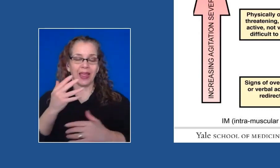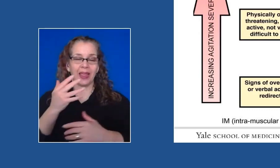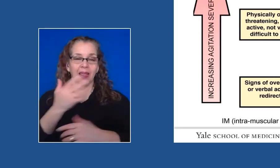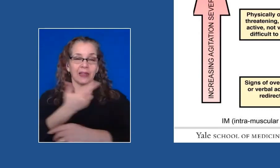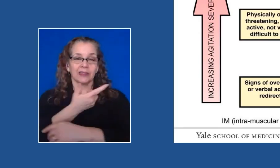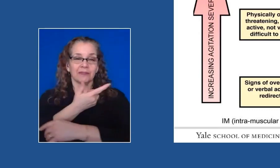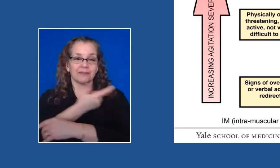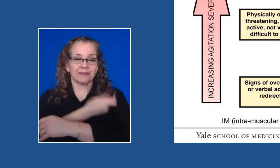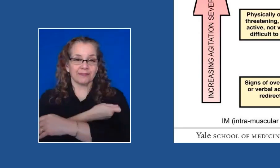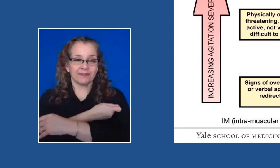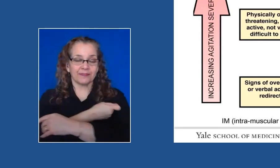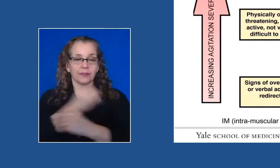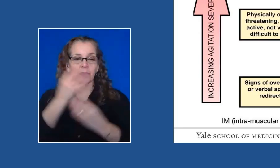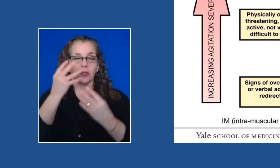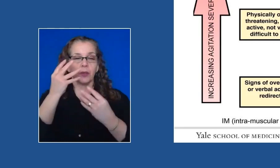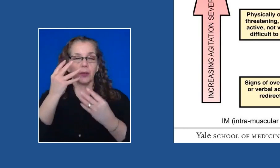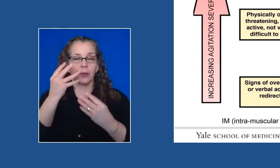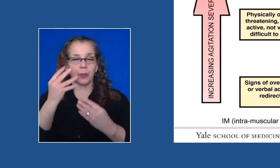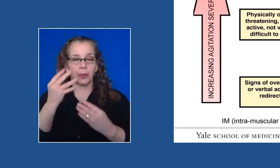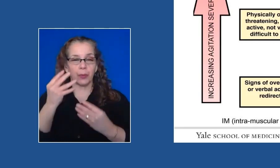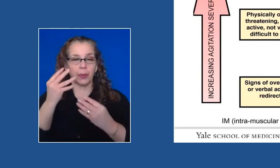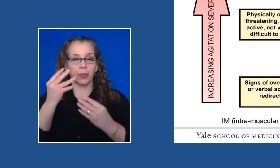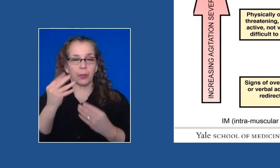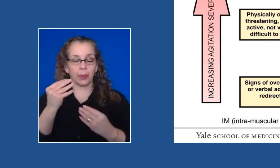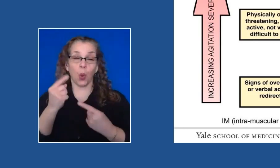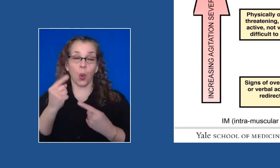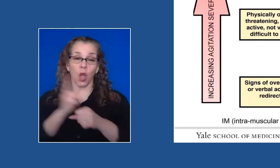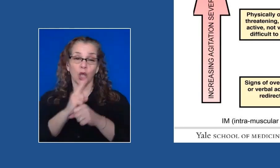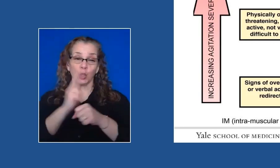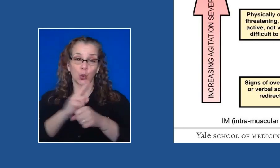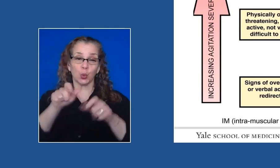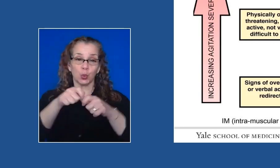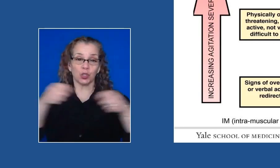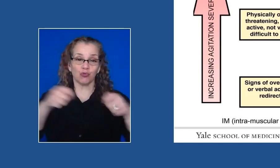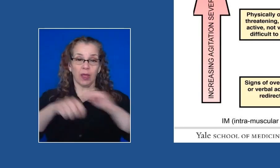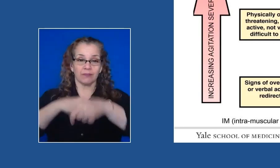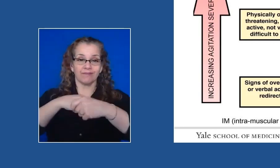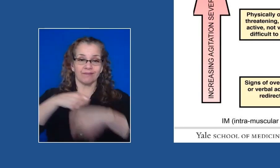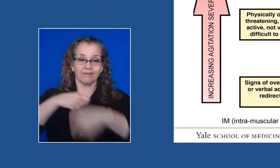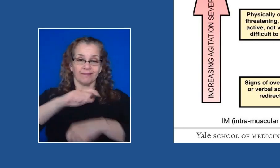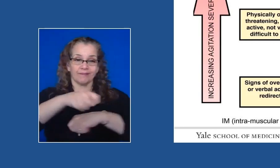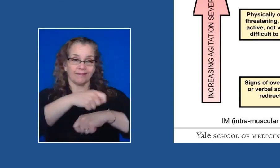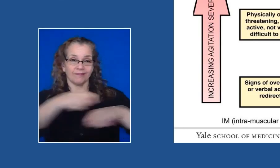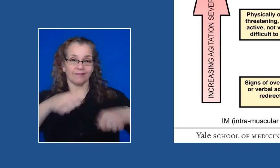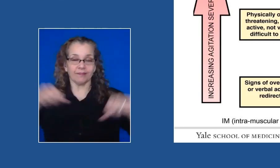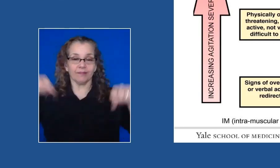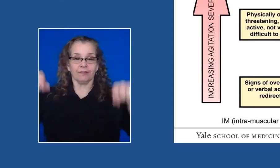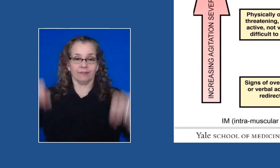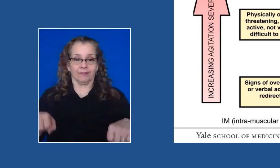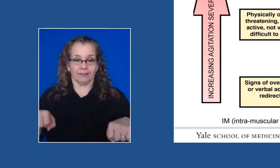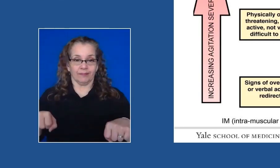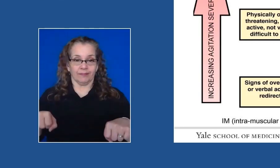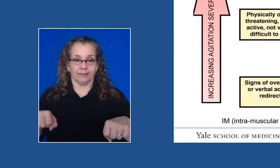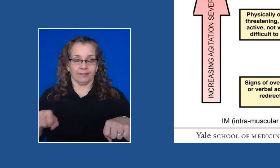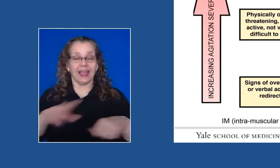physical restraints, where we actually use straps and tie patients down with wrists at the wrists and at the